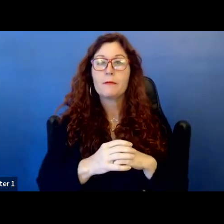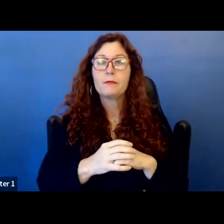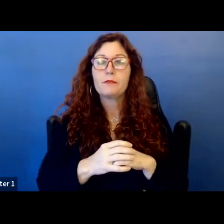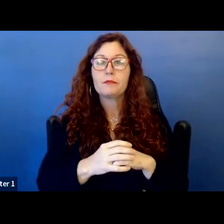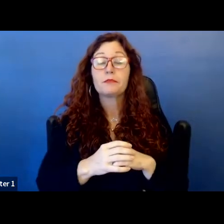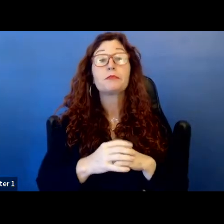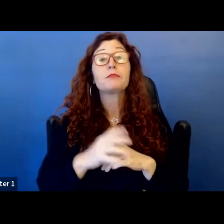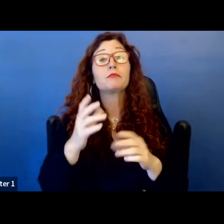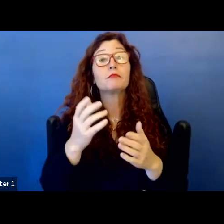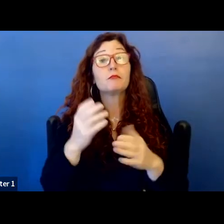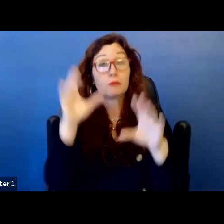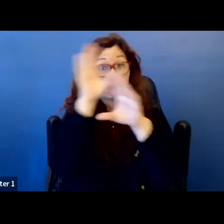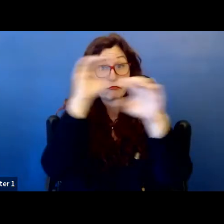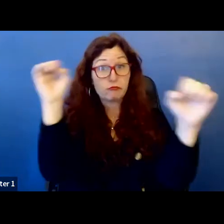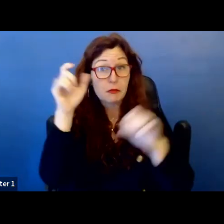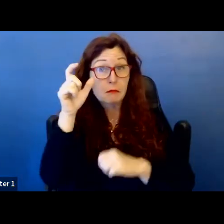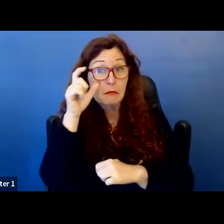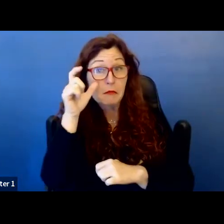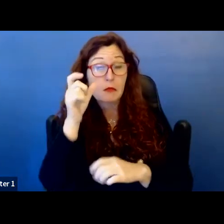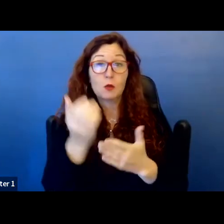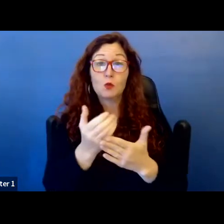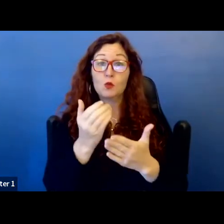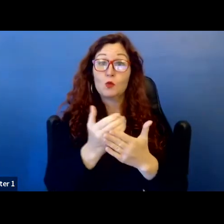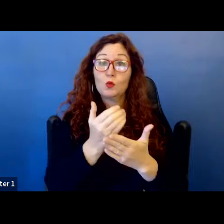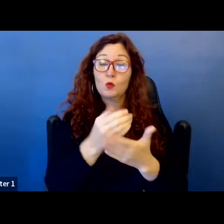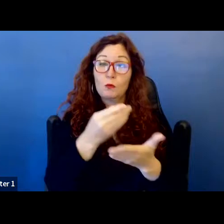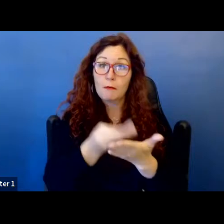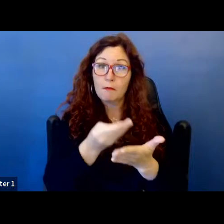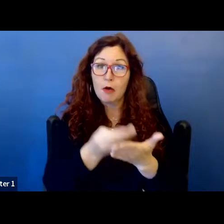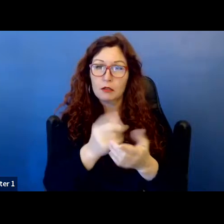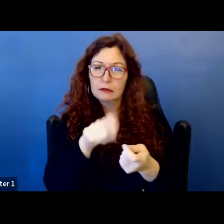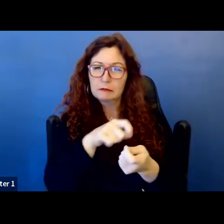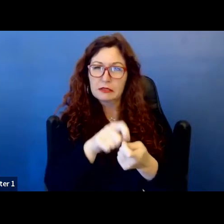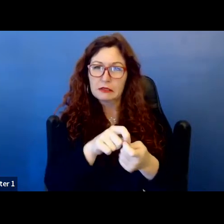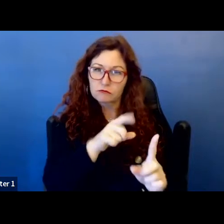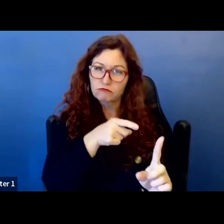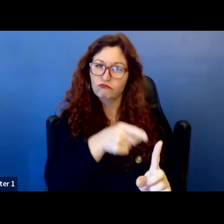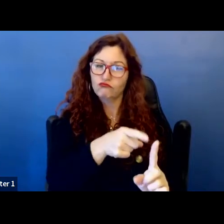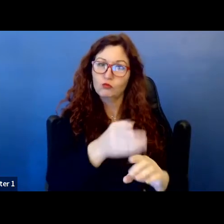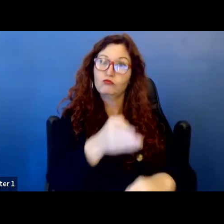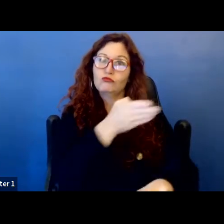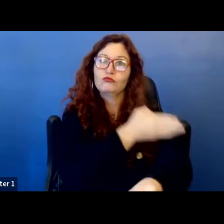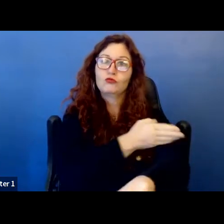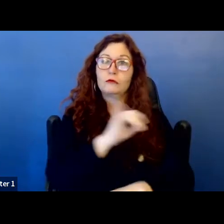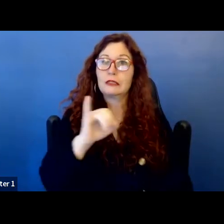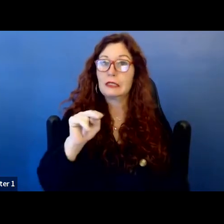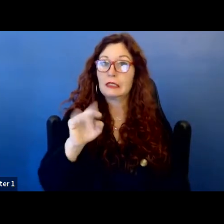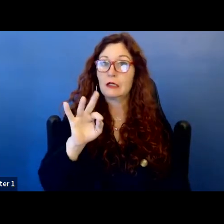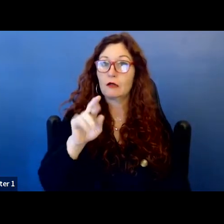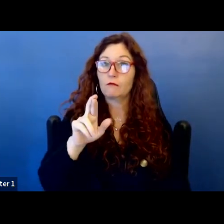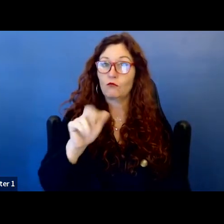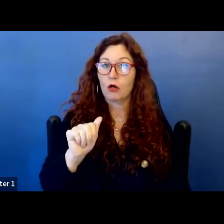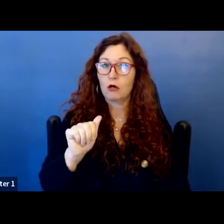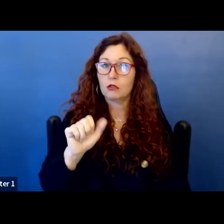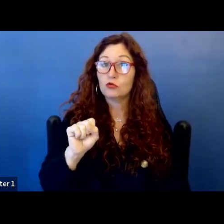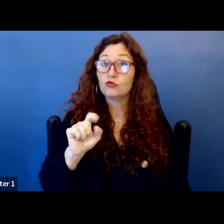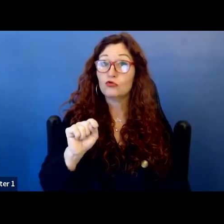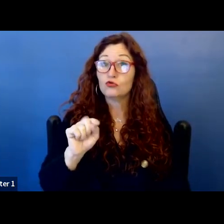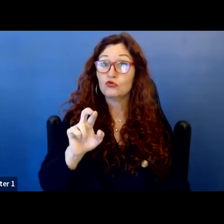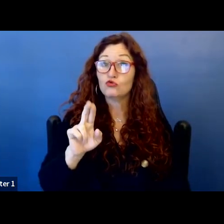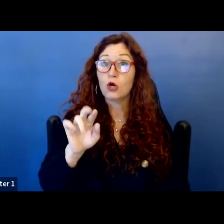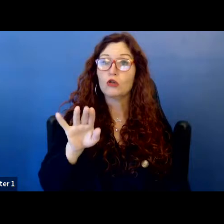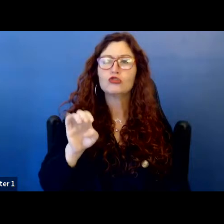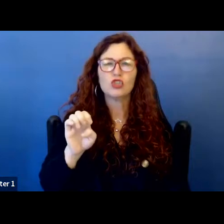investment in jobset in other initiatives it has a key role to play in ensuring that essential frontline construction workers are able to perform their jobs